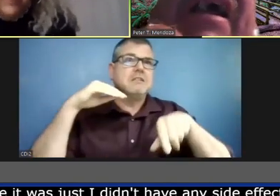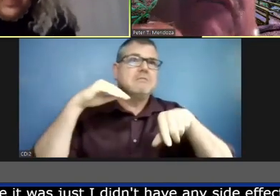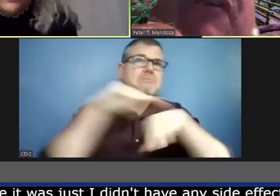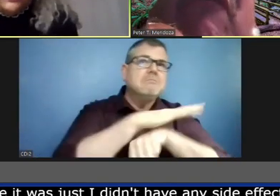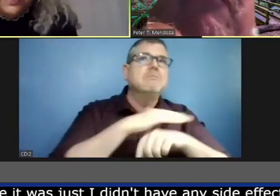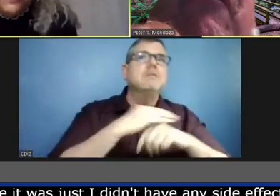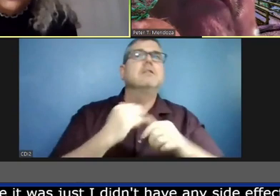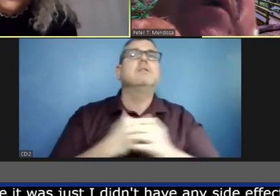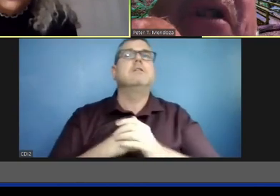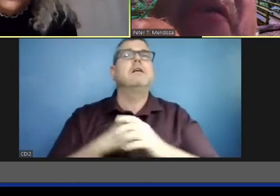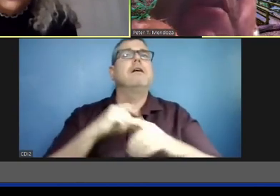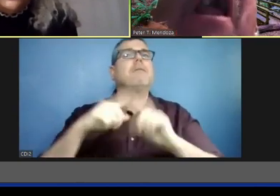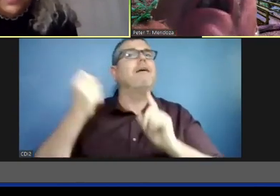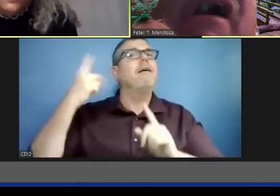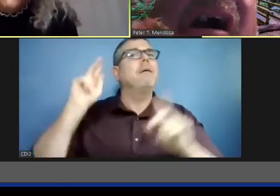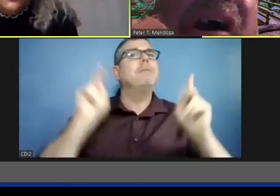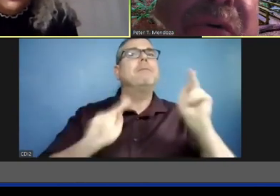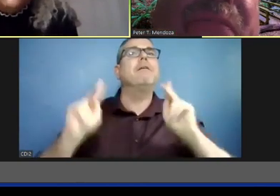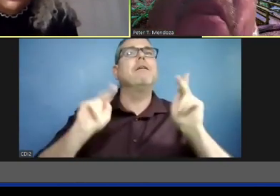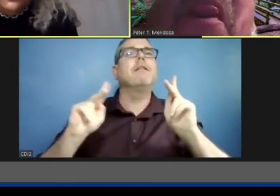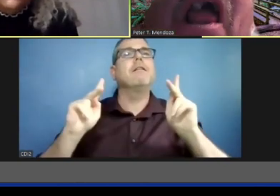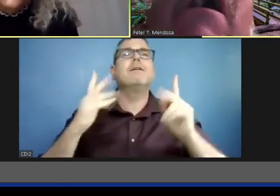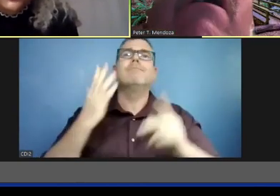I think it's helpful when